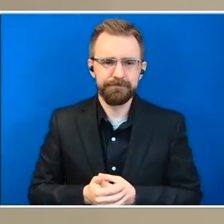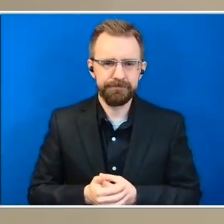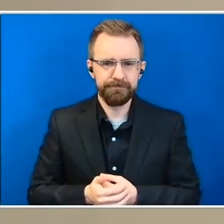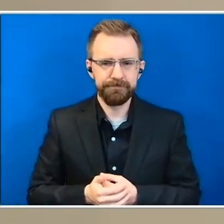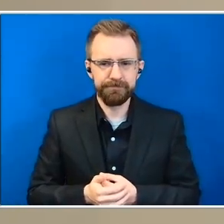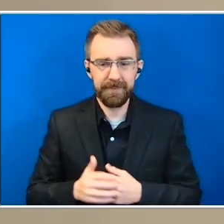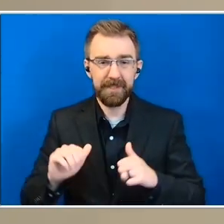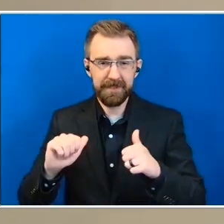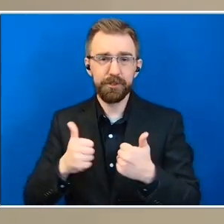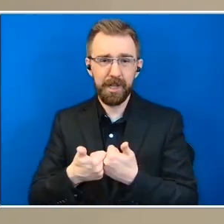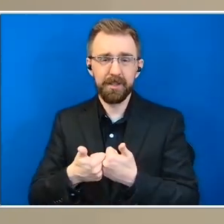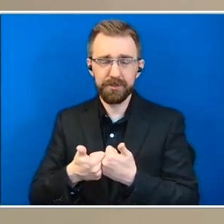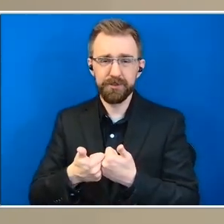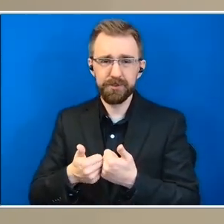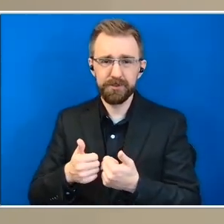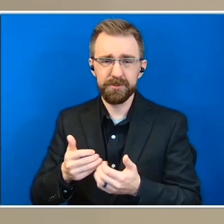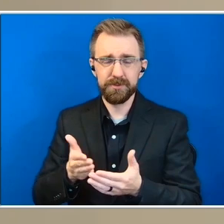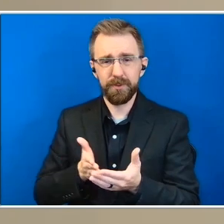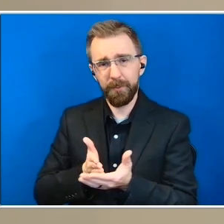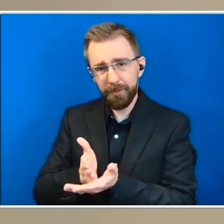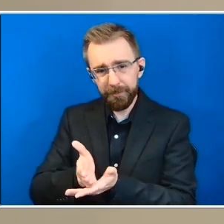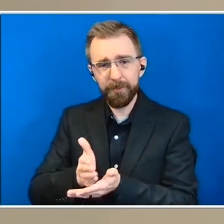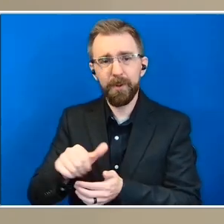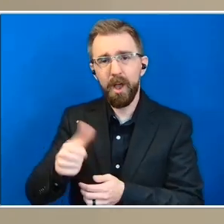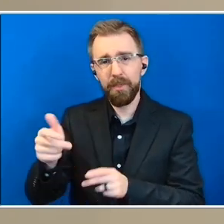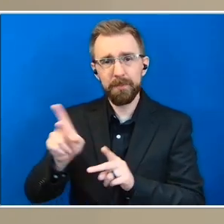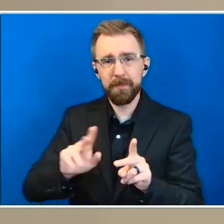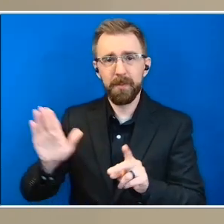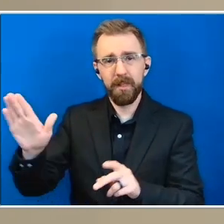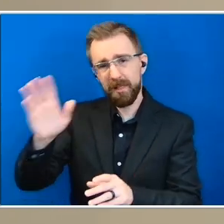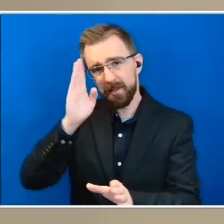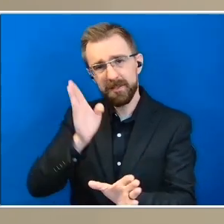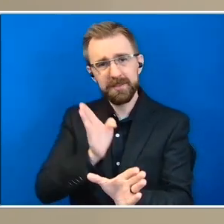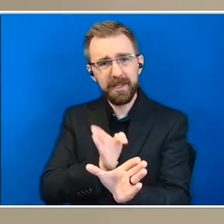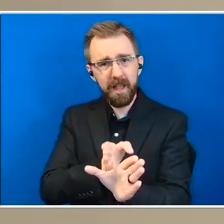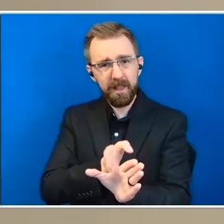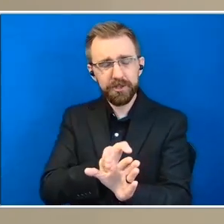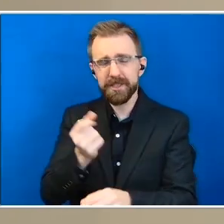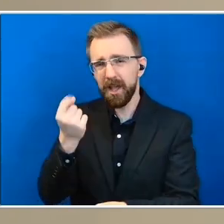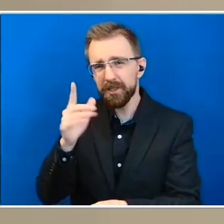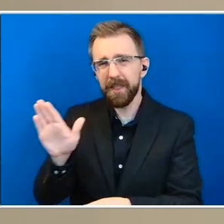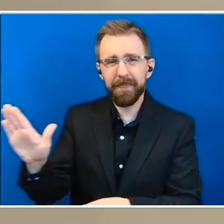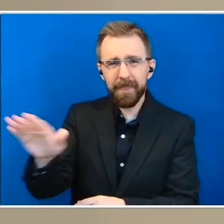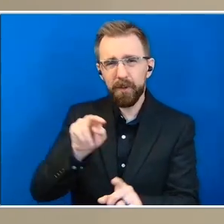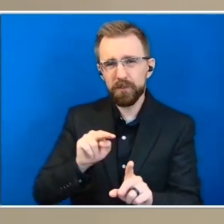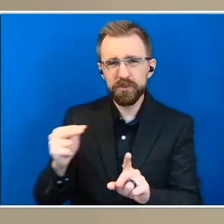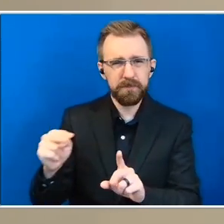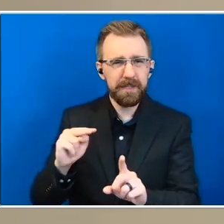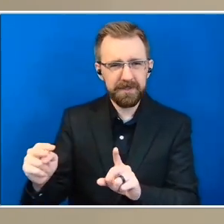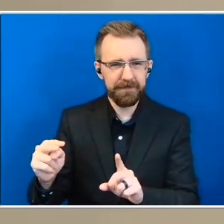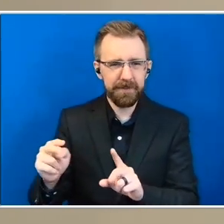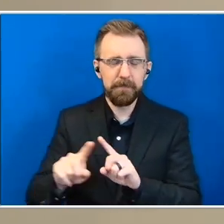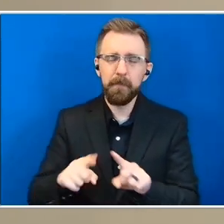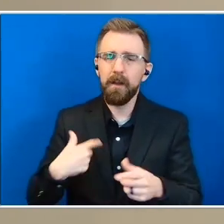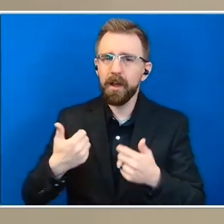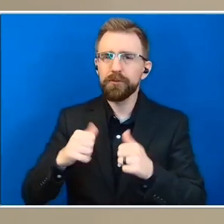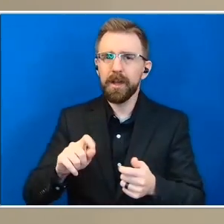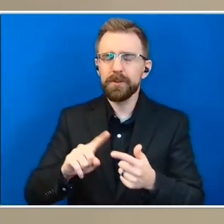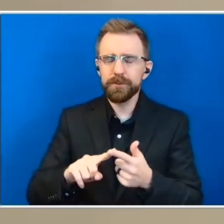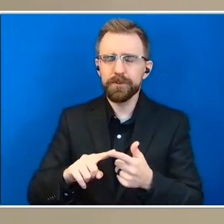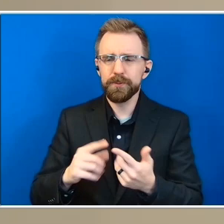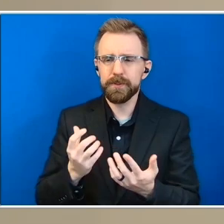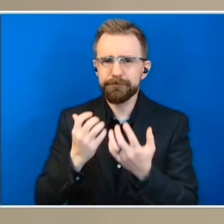challenge to go through other people's psychology to understand them. But I try to embrace